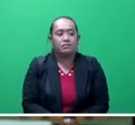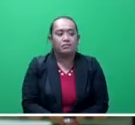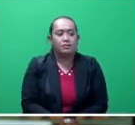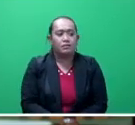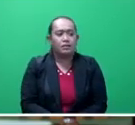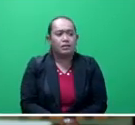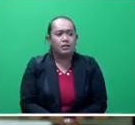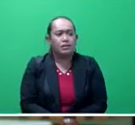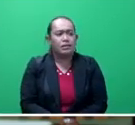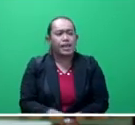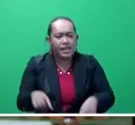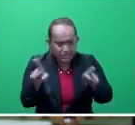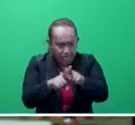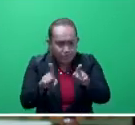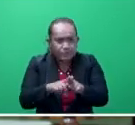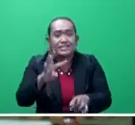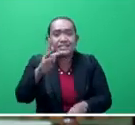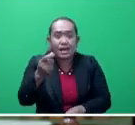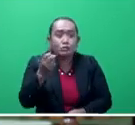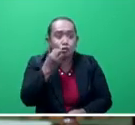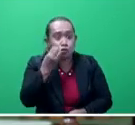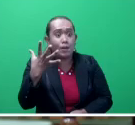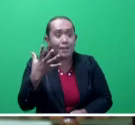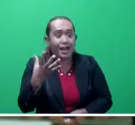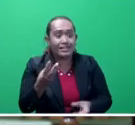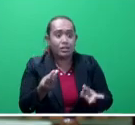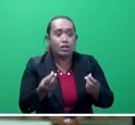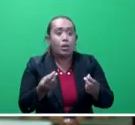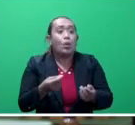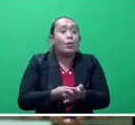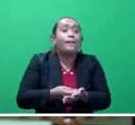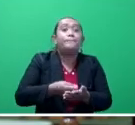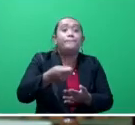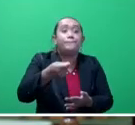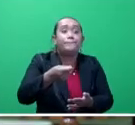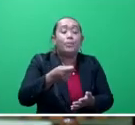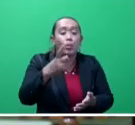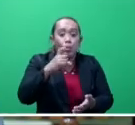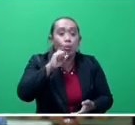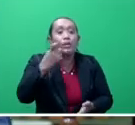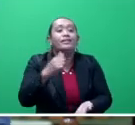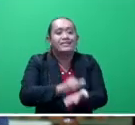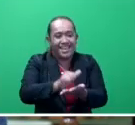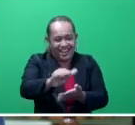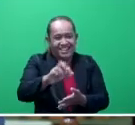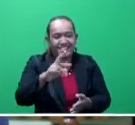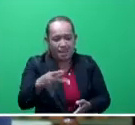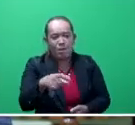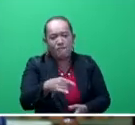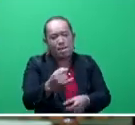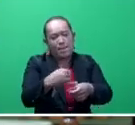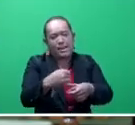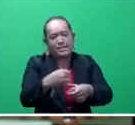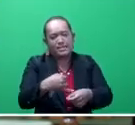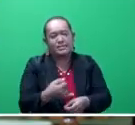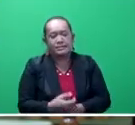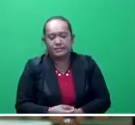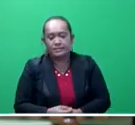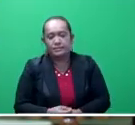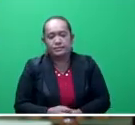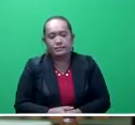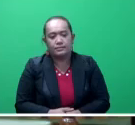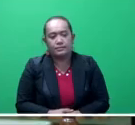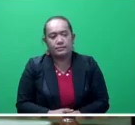various vitamins and other types of supplements that currently only pharmacists sell and at a very exorbitant price.